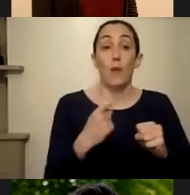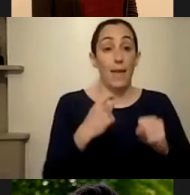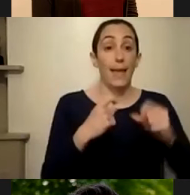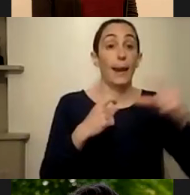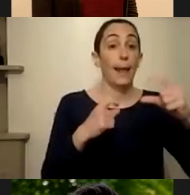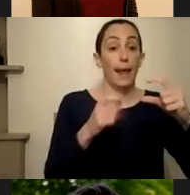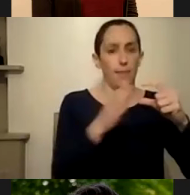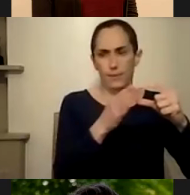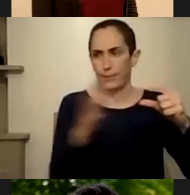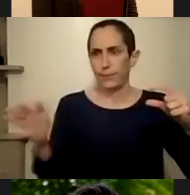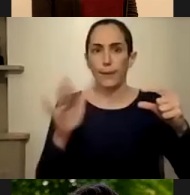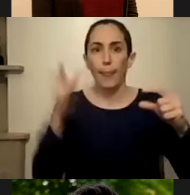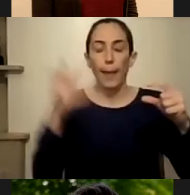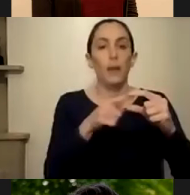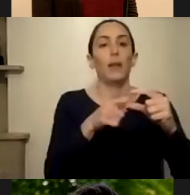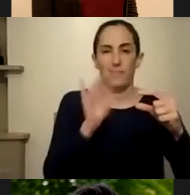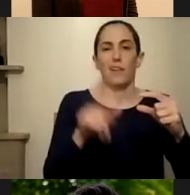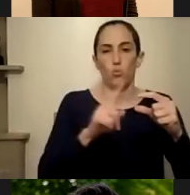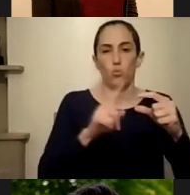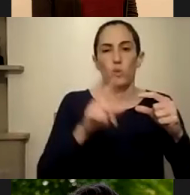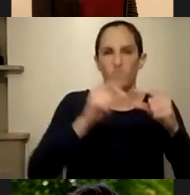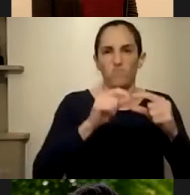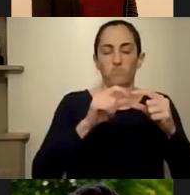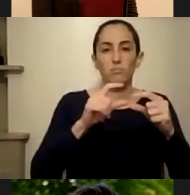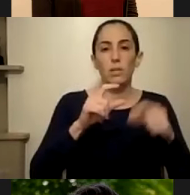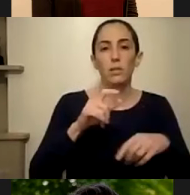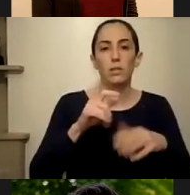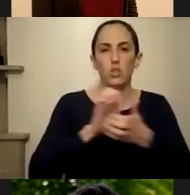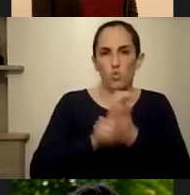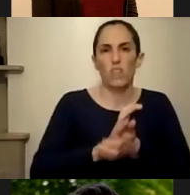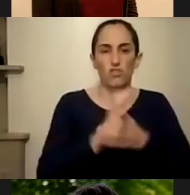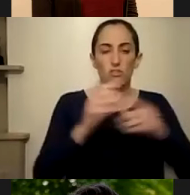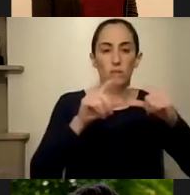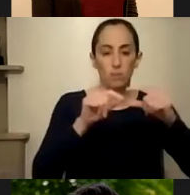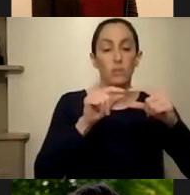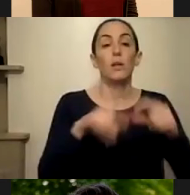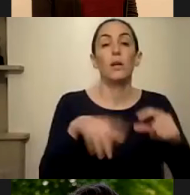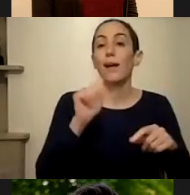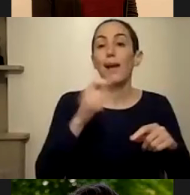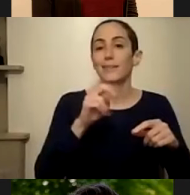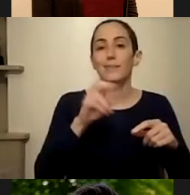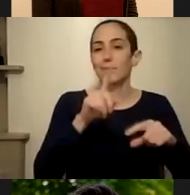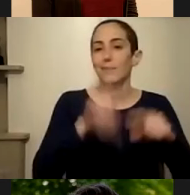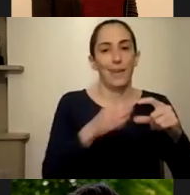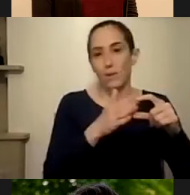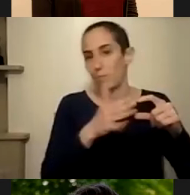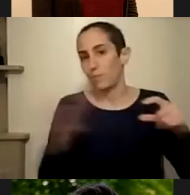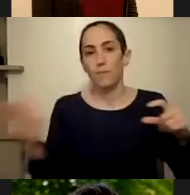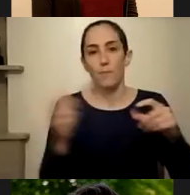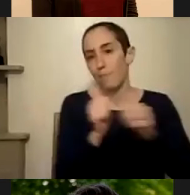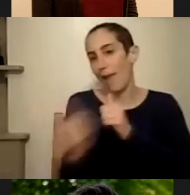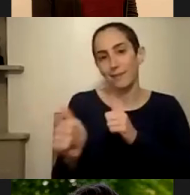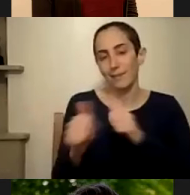So after a crash, you see the axons, they do not pass the crash site. There's no axon regeneration